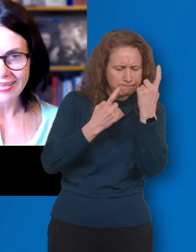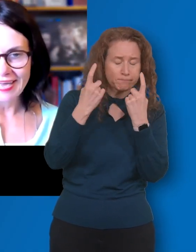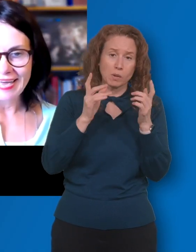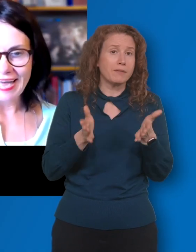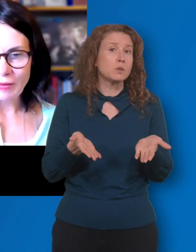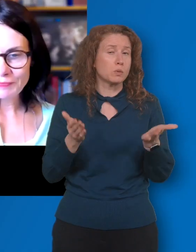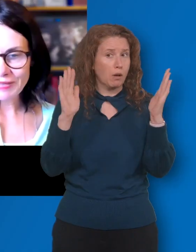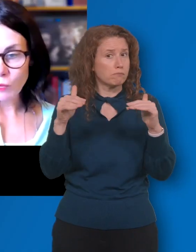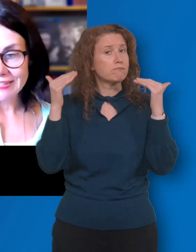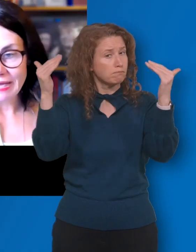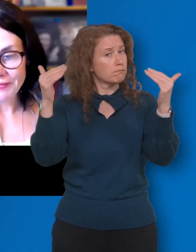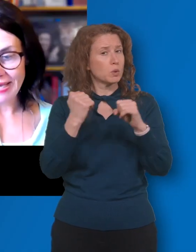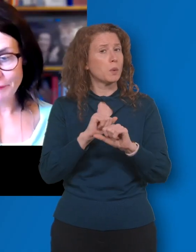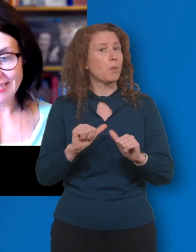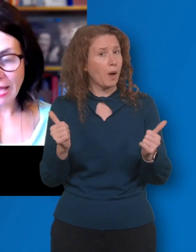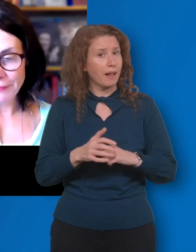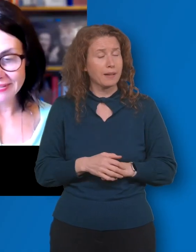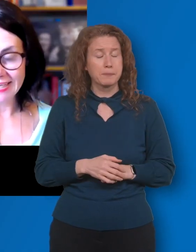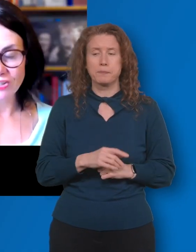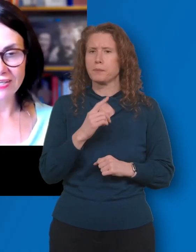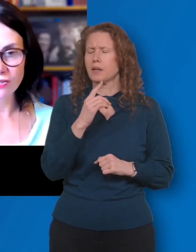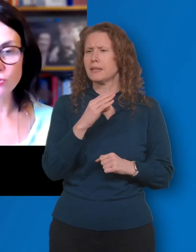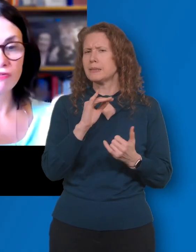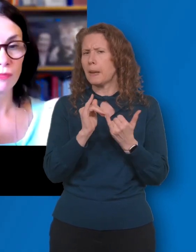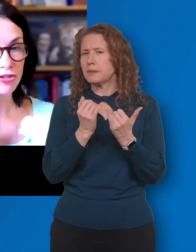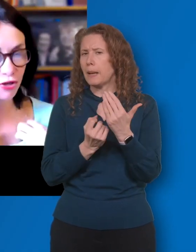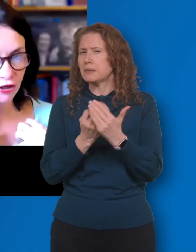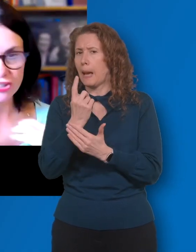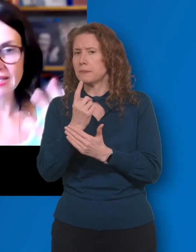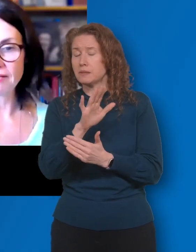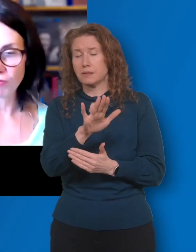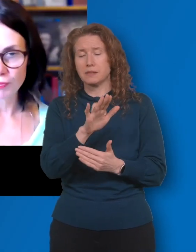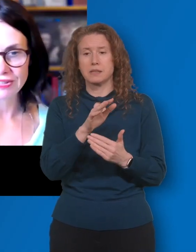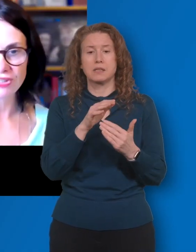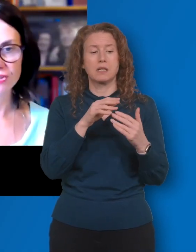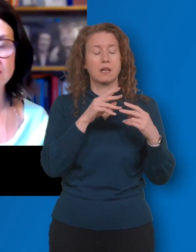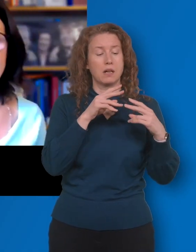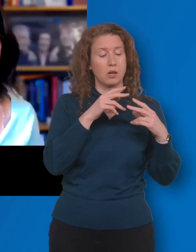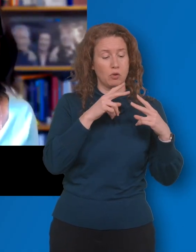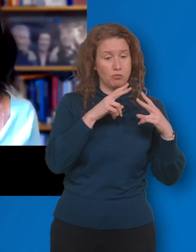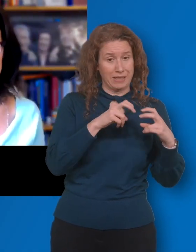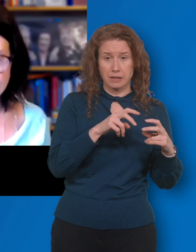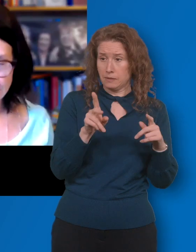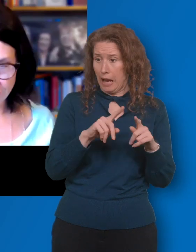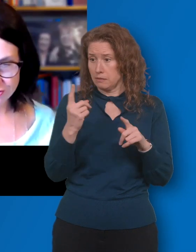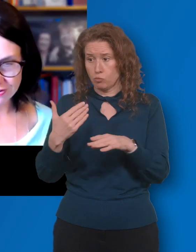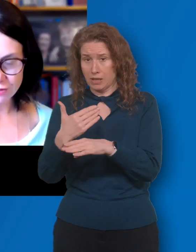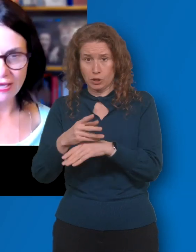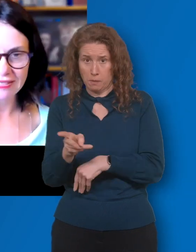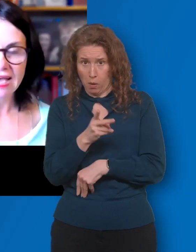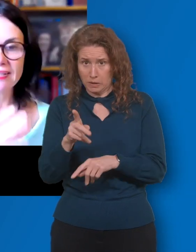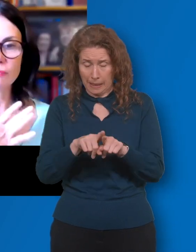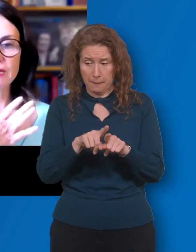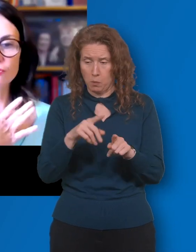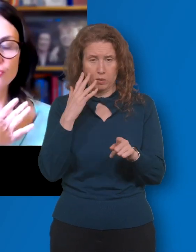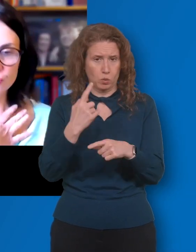well. What sometimes happens, actually, that goes for researchers and for practitioners in the neurodiversity